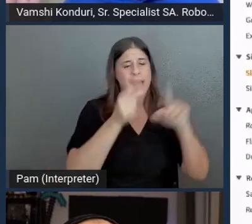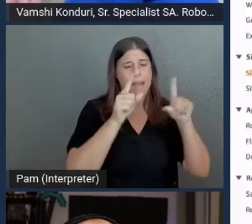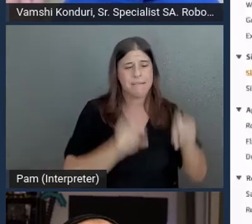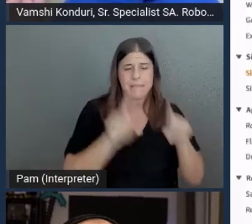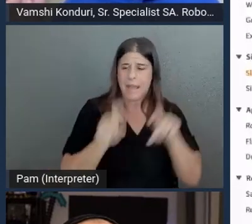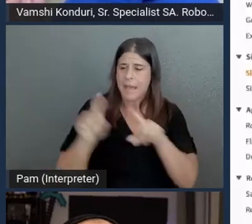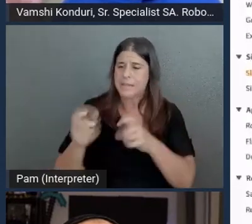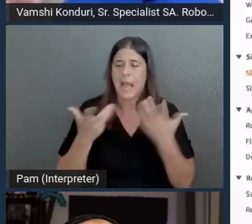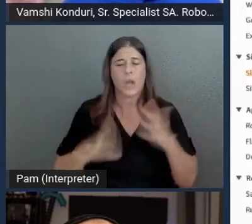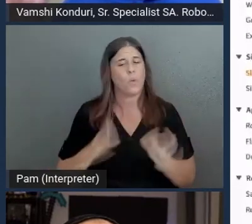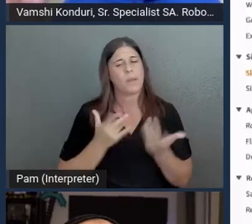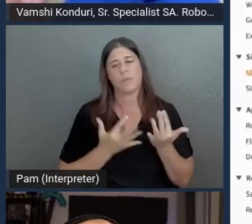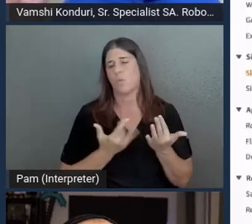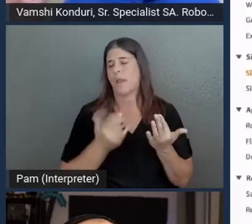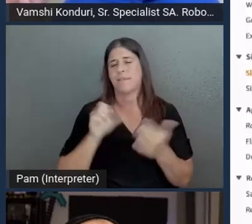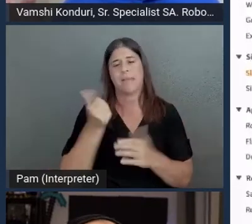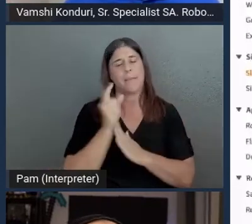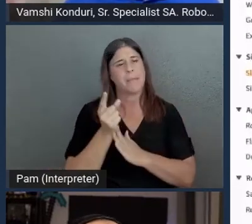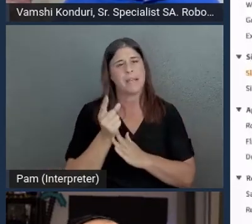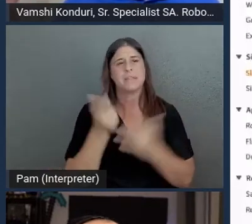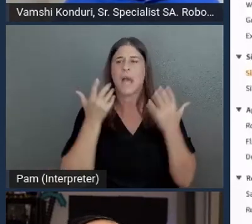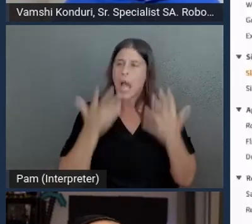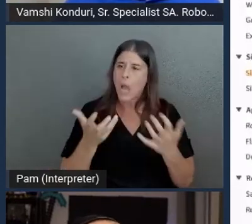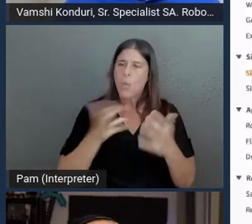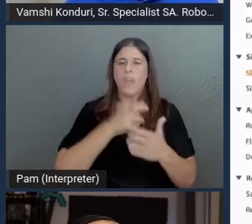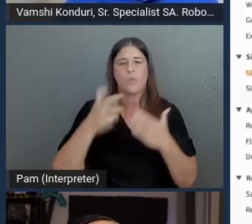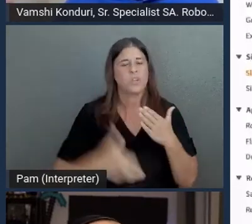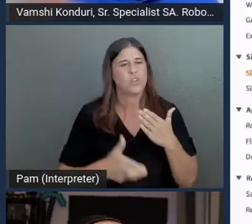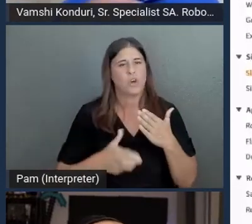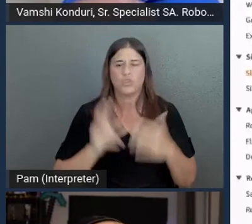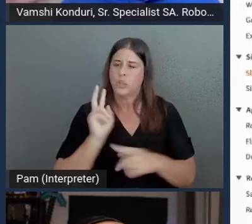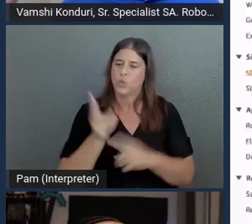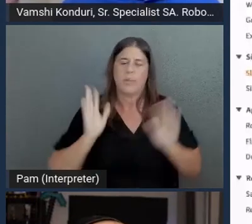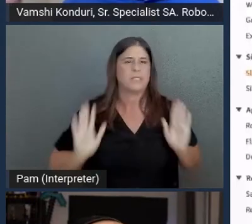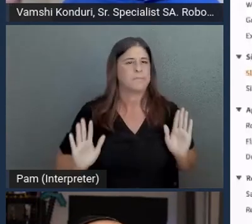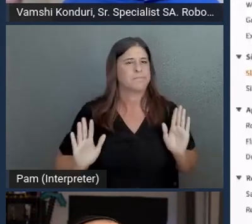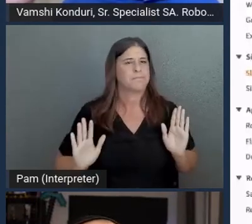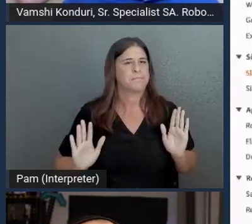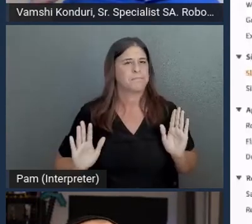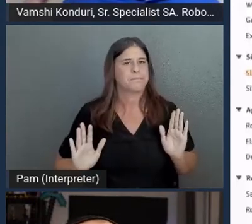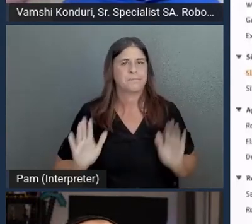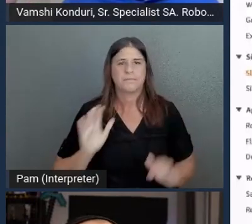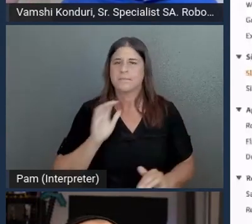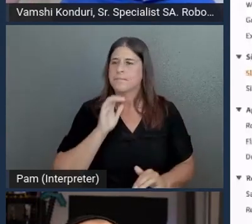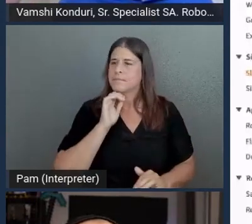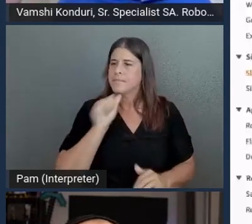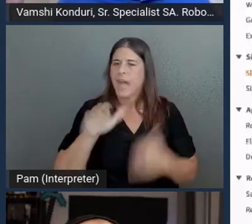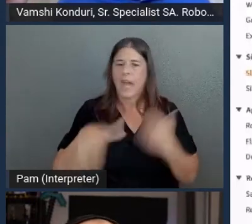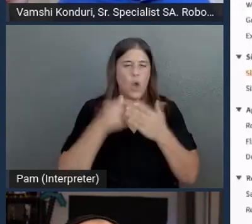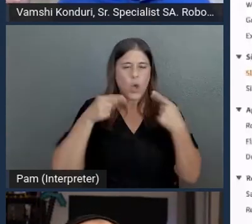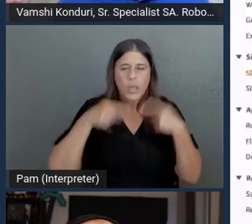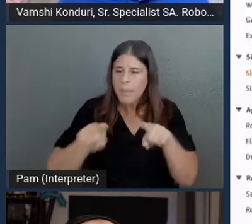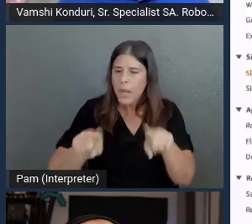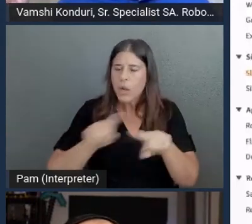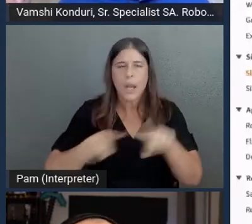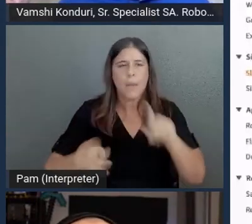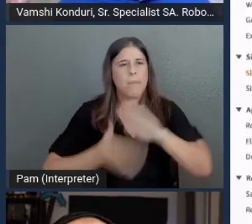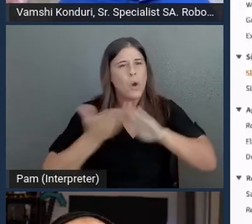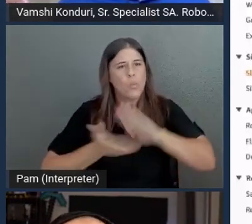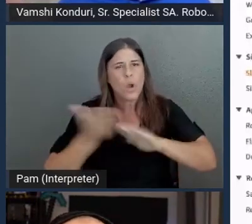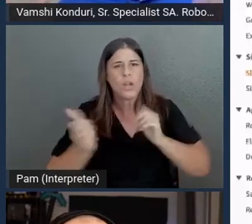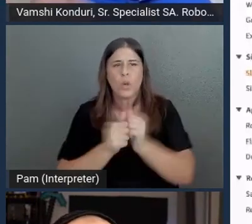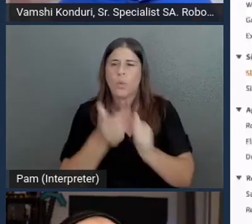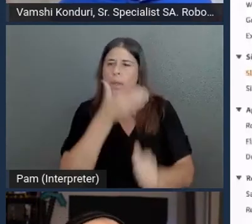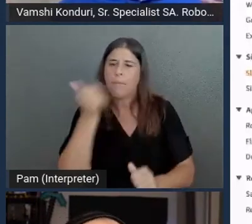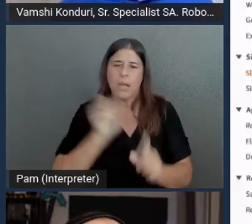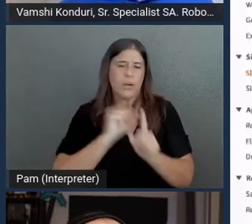wait 10 minutes. I want the results in 2 minutes. Run all of them in parallel, run them with better instance